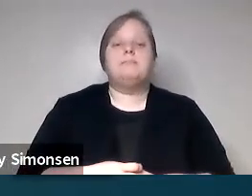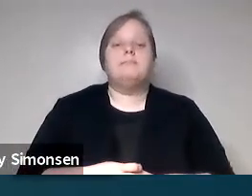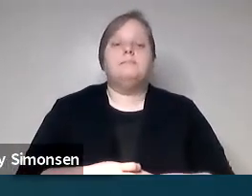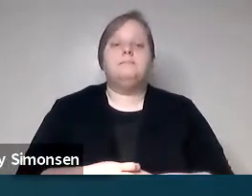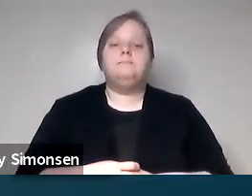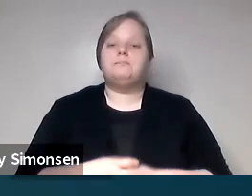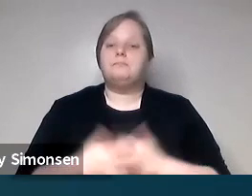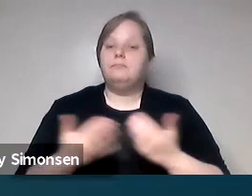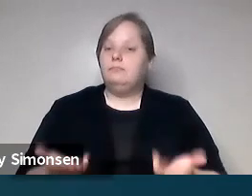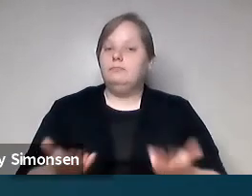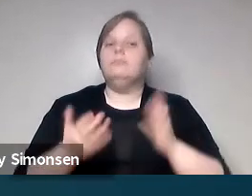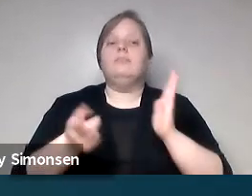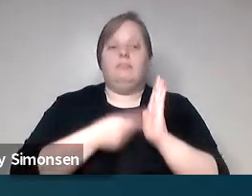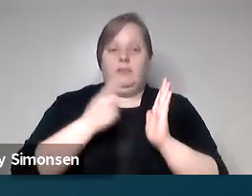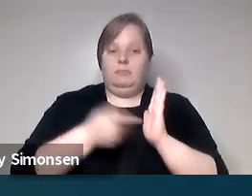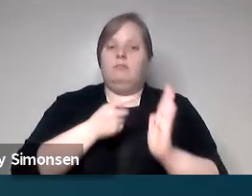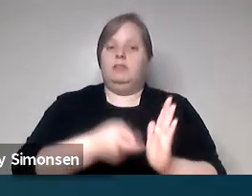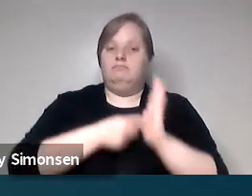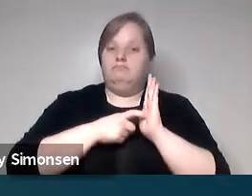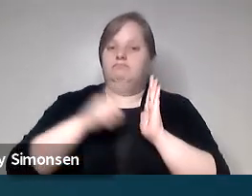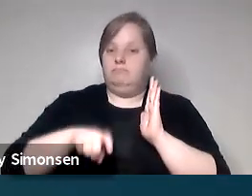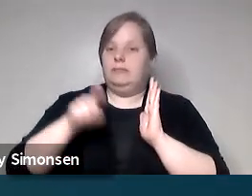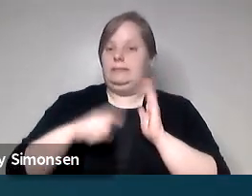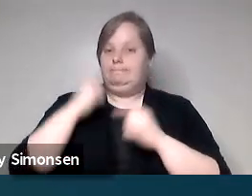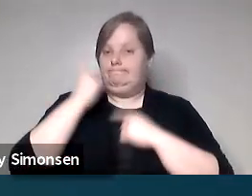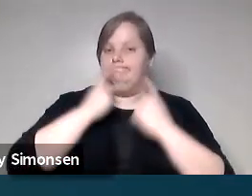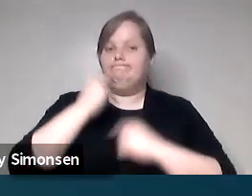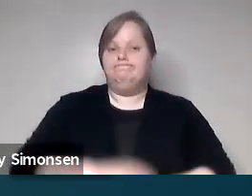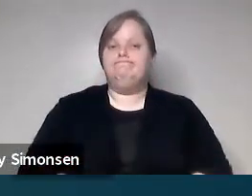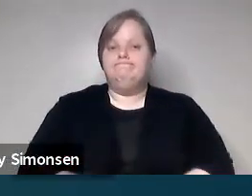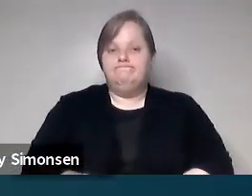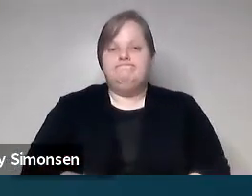a necessity for a reminder.